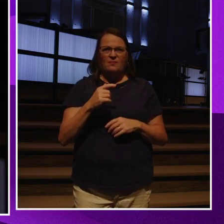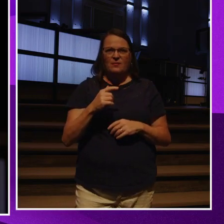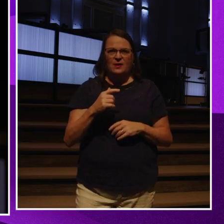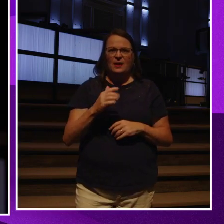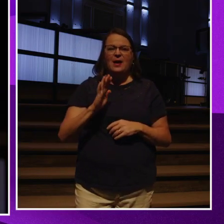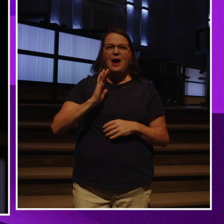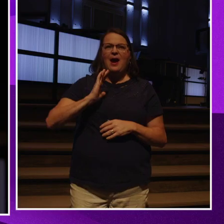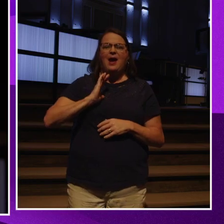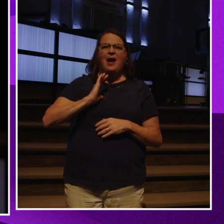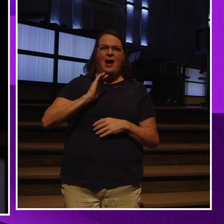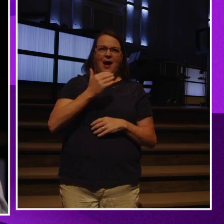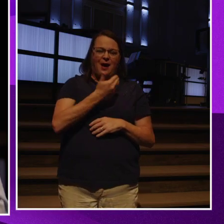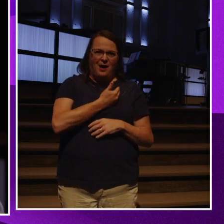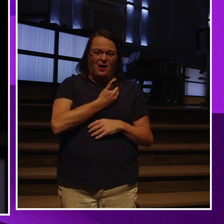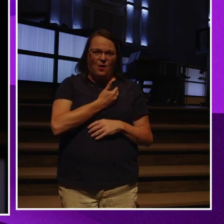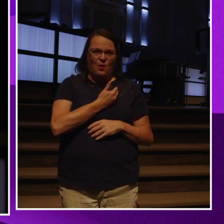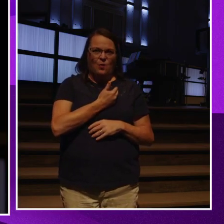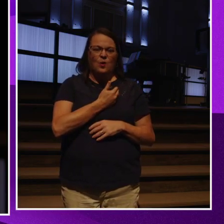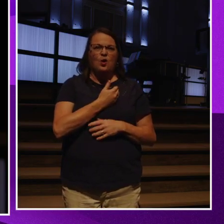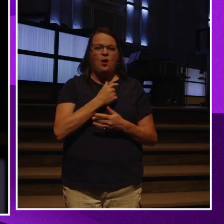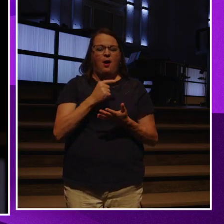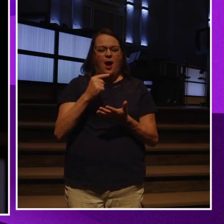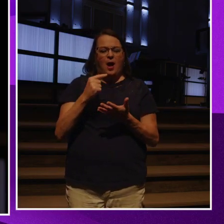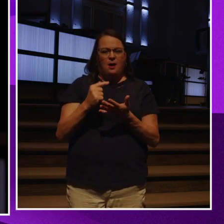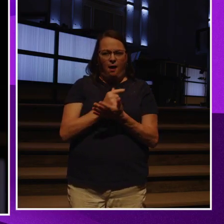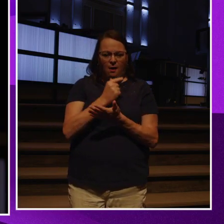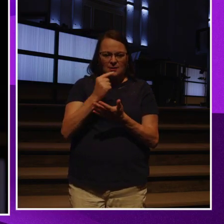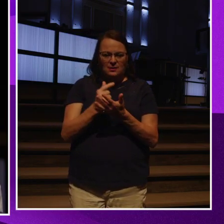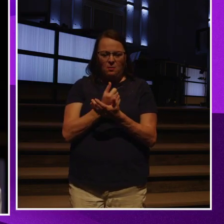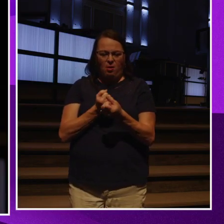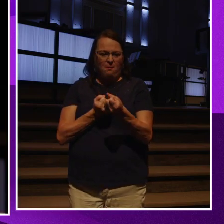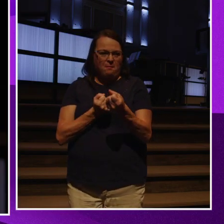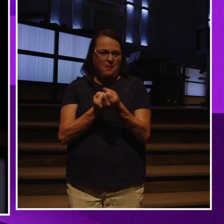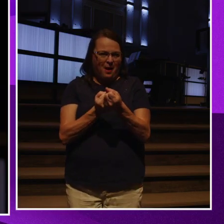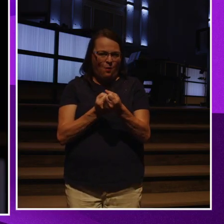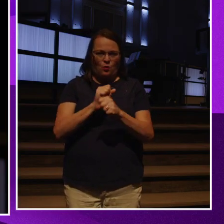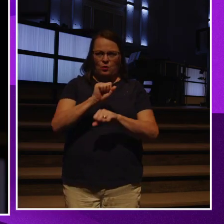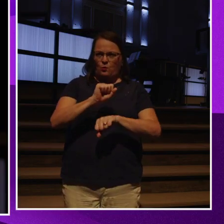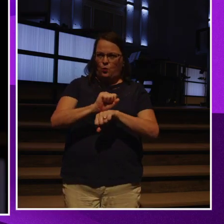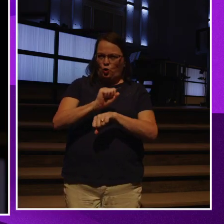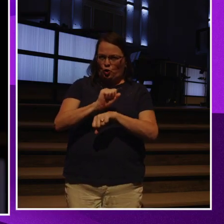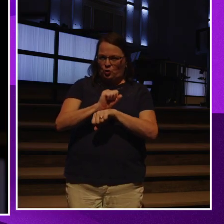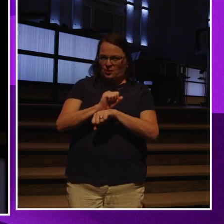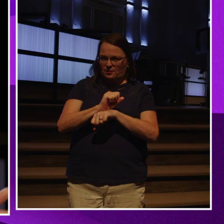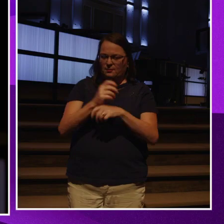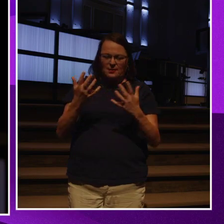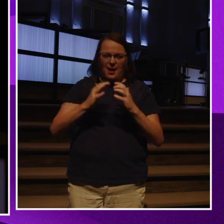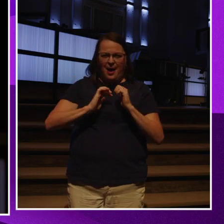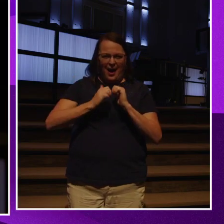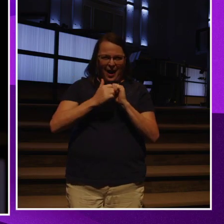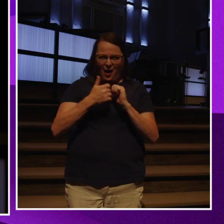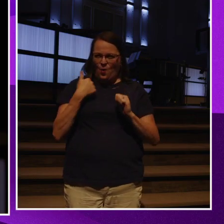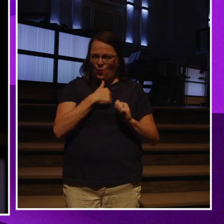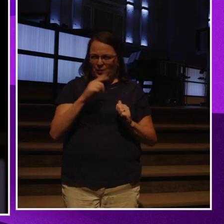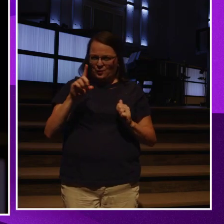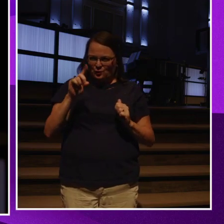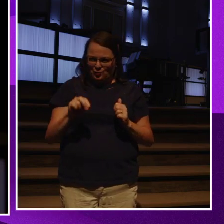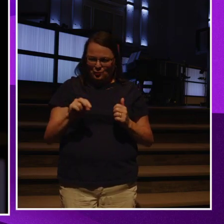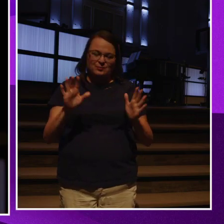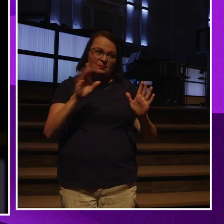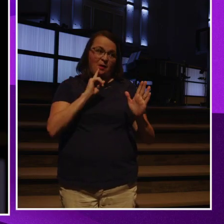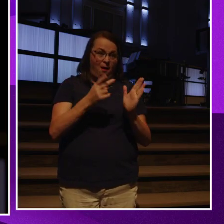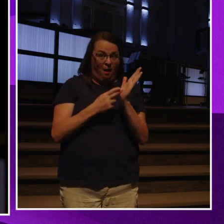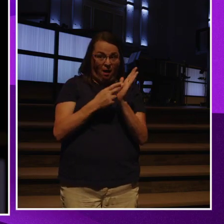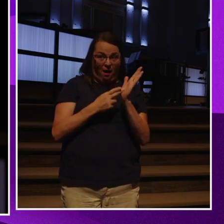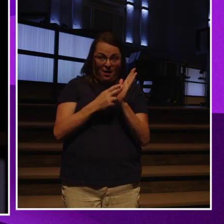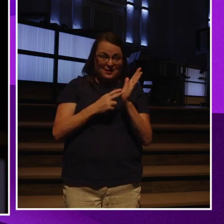work. The work we have to do. How do we do it? What's the strength for it? If we were honest,